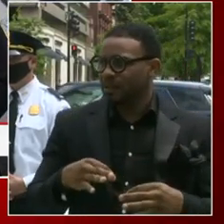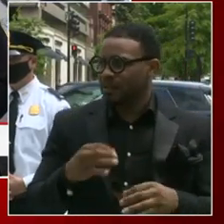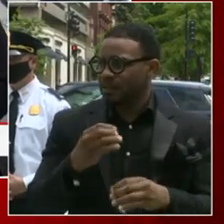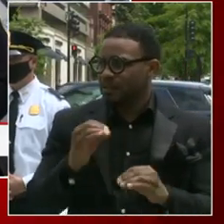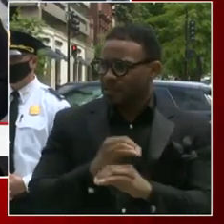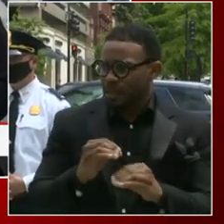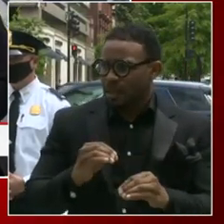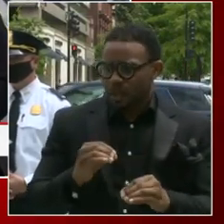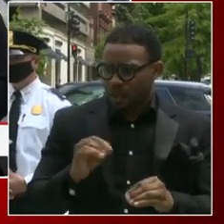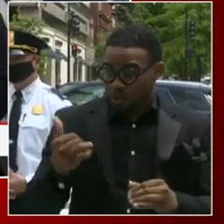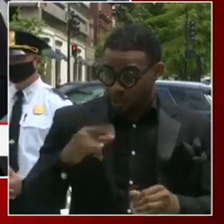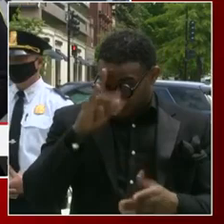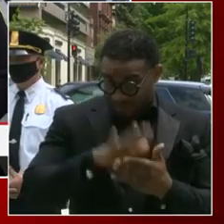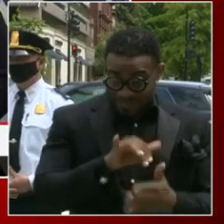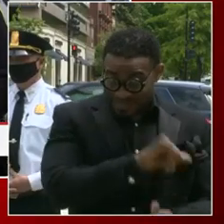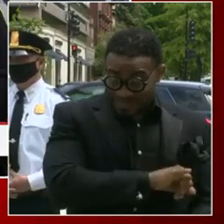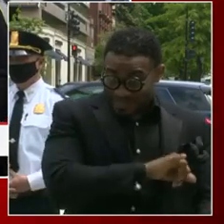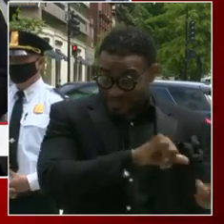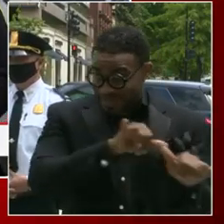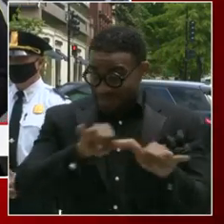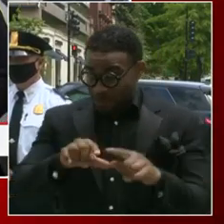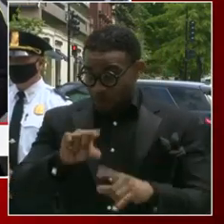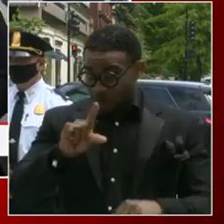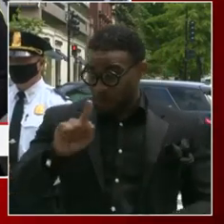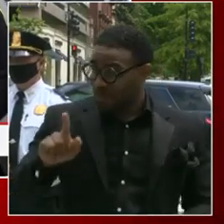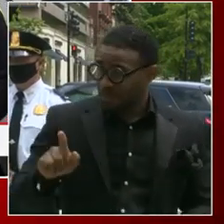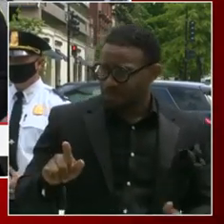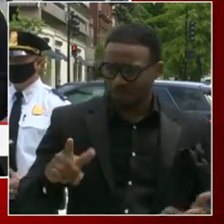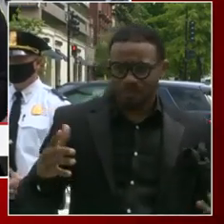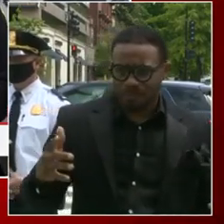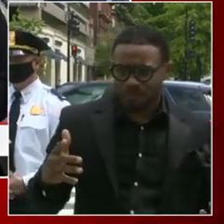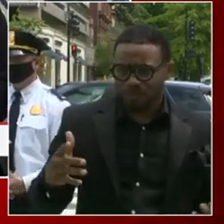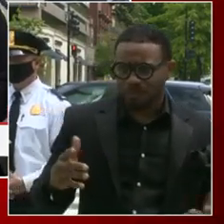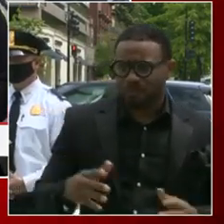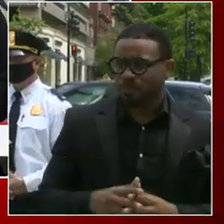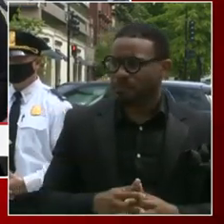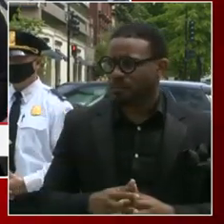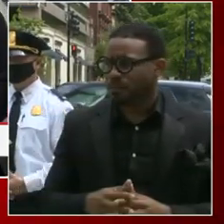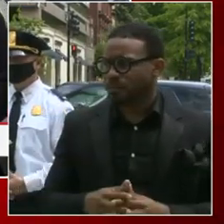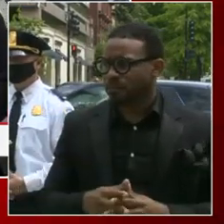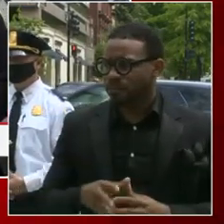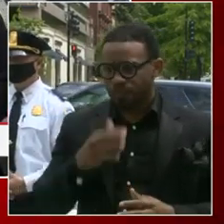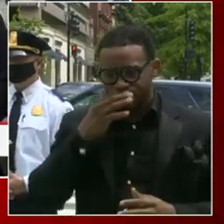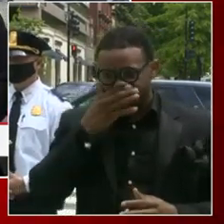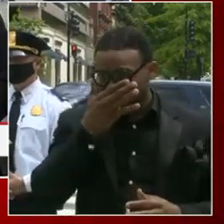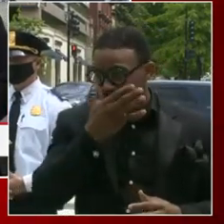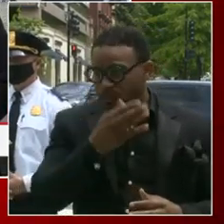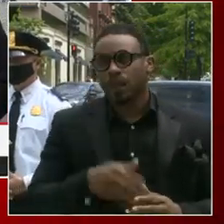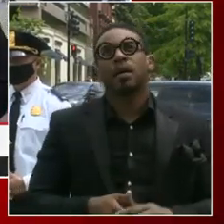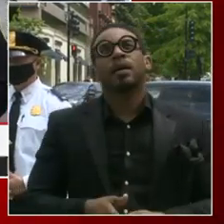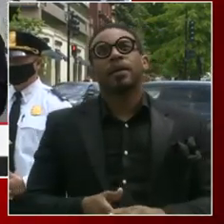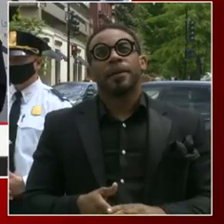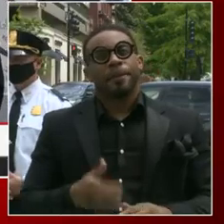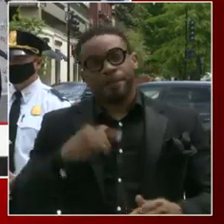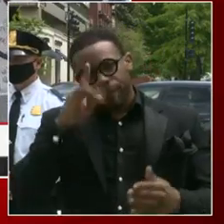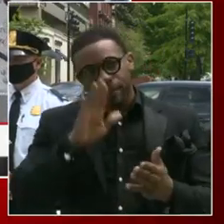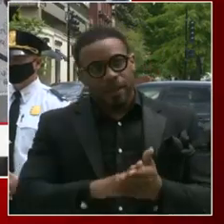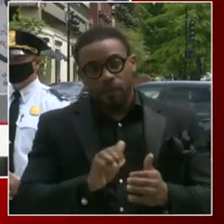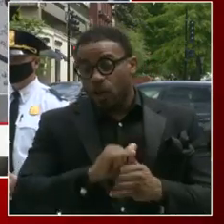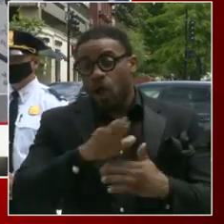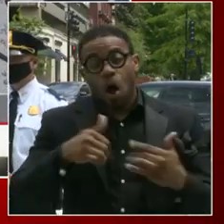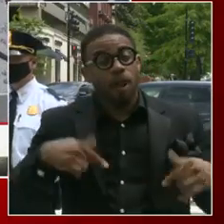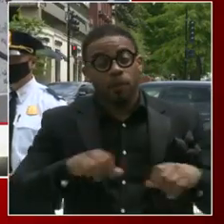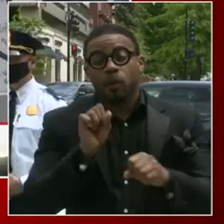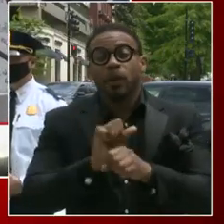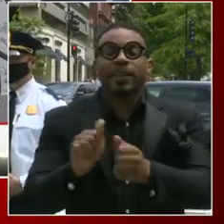that year. Do you still believe in that goal, that you can get to that goal by 2024? I believe with all